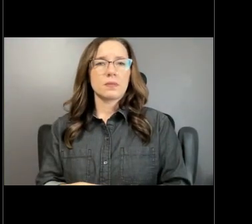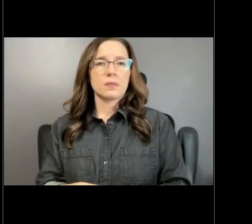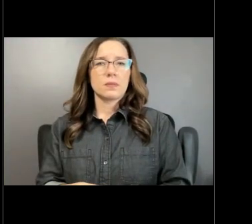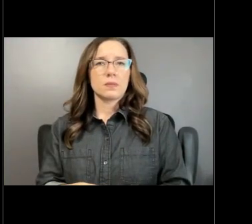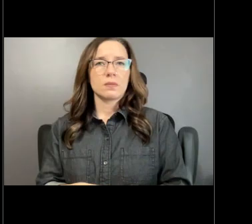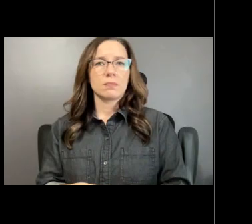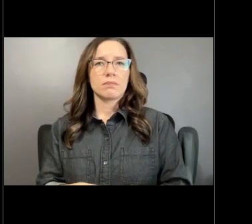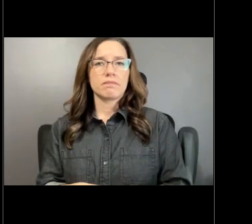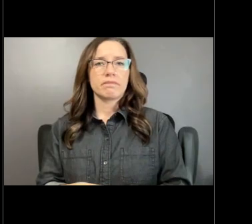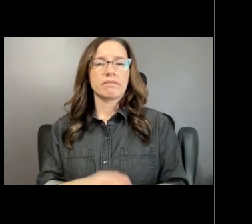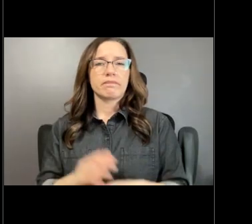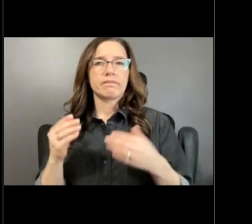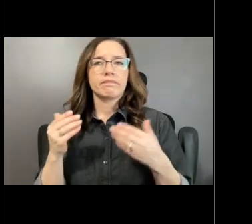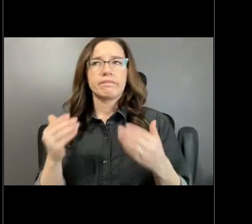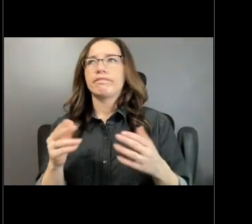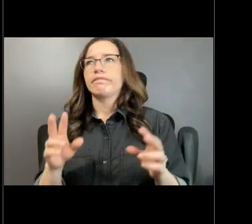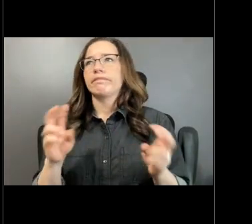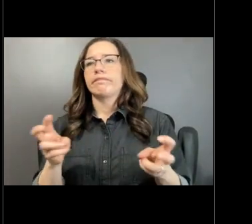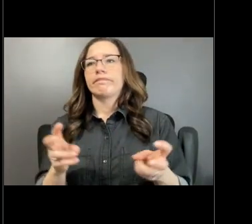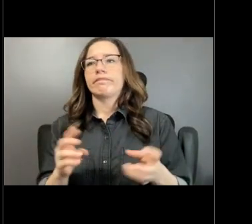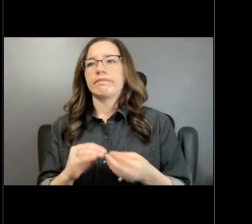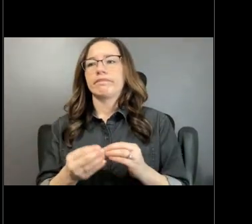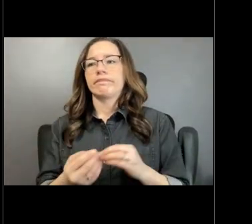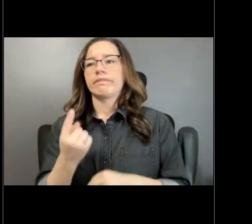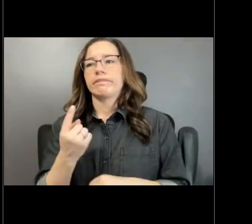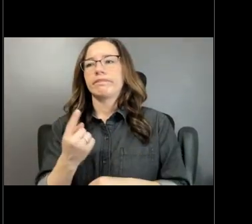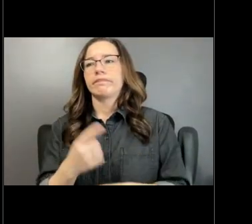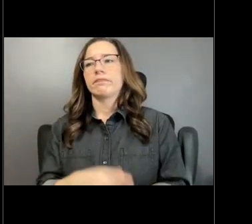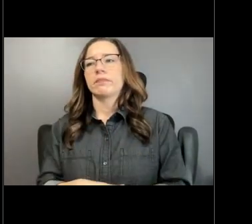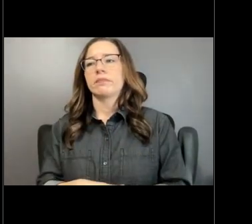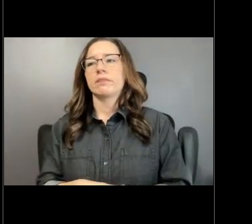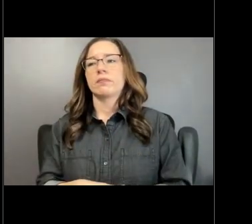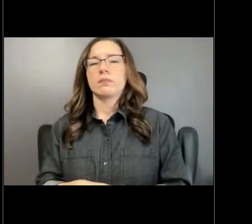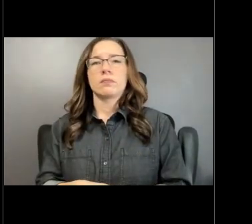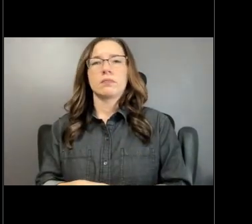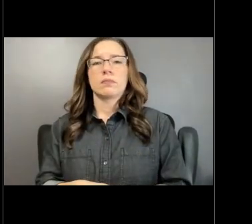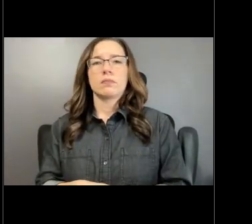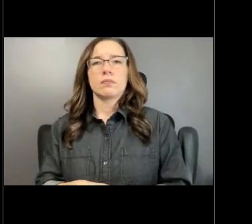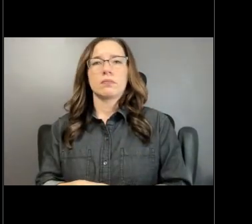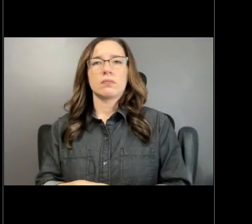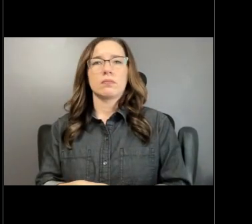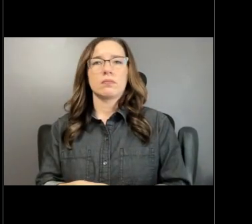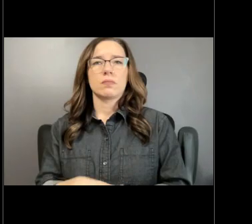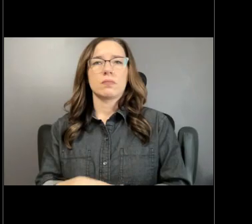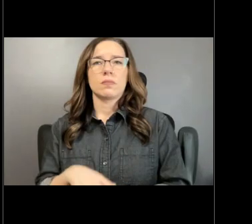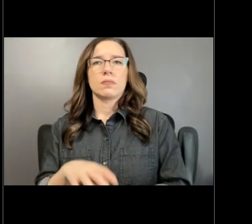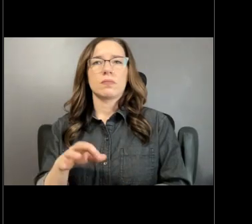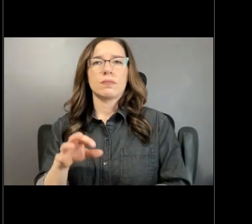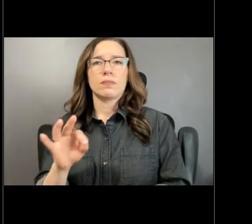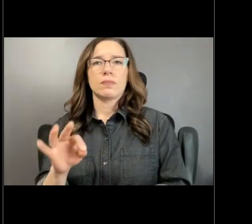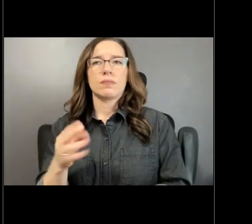Okay, we're going to move into topic 1, Fair Housing Act overview.